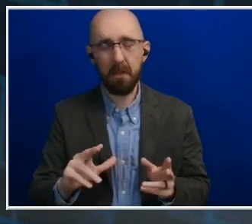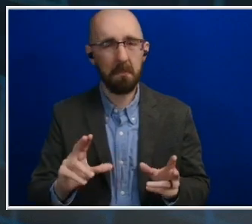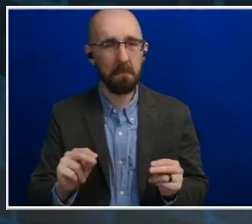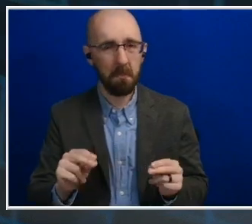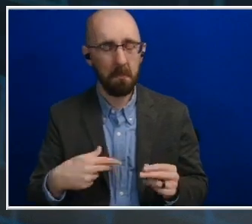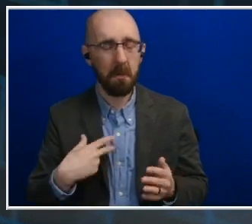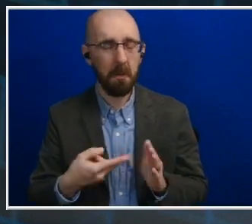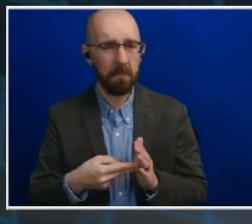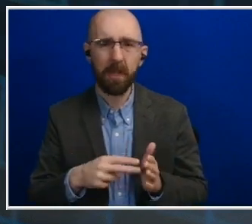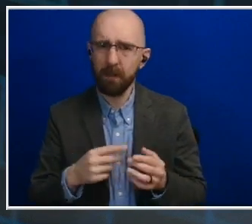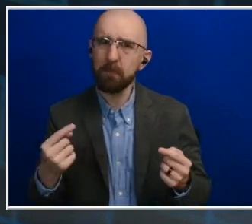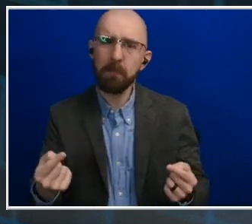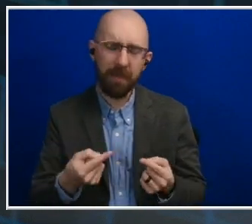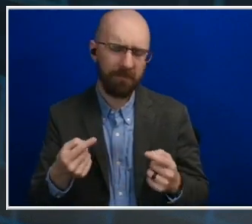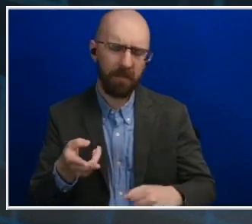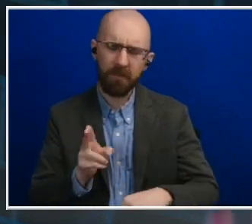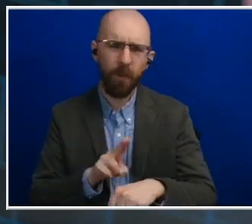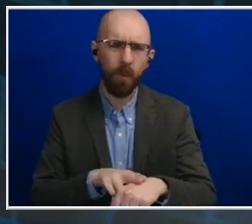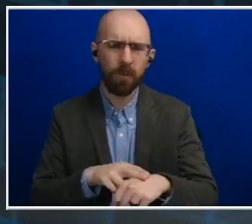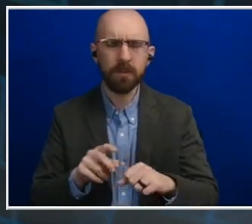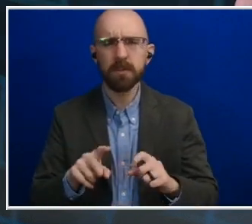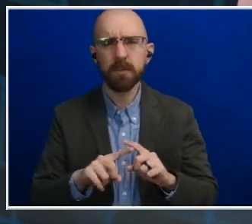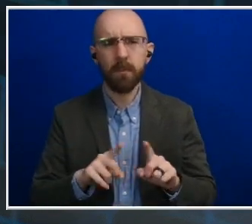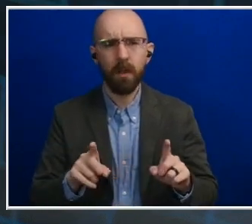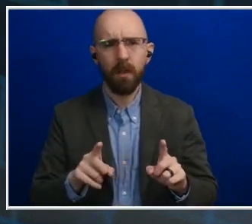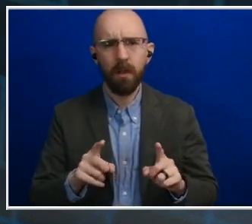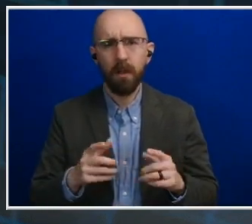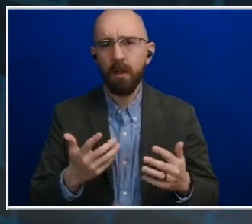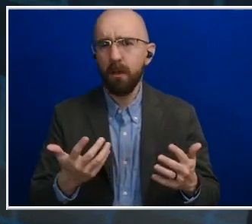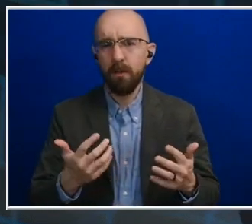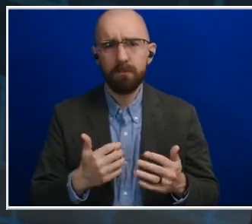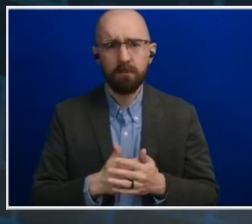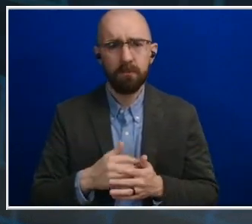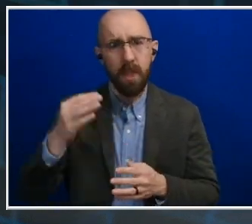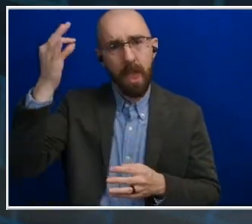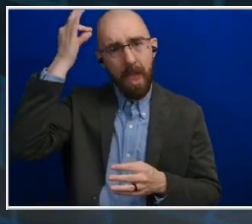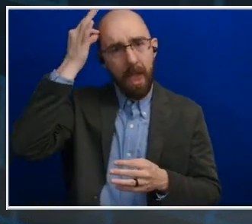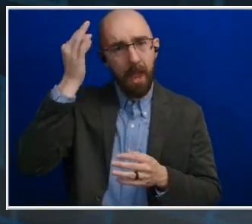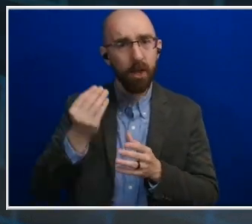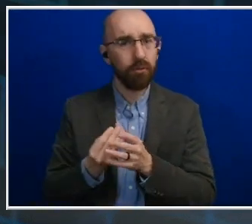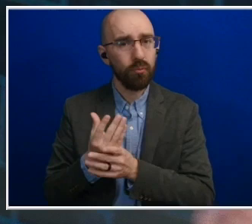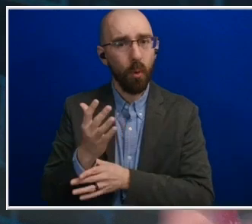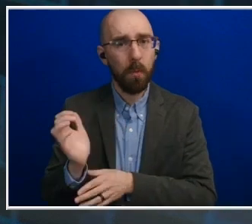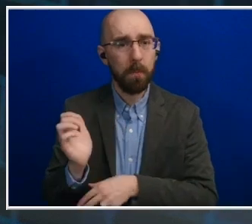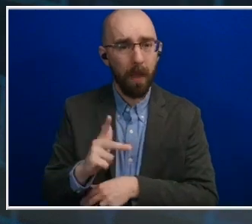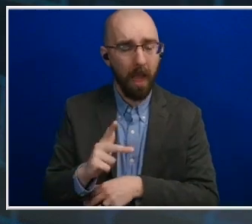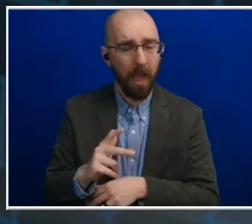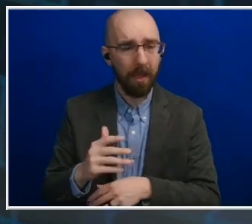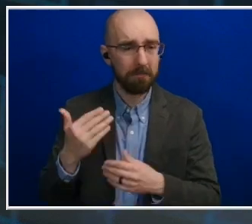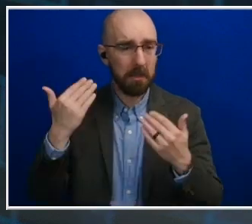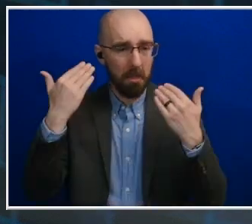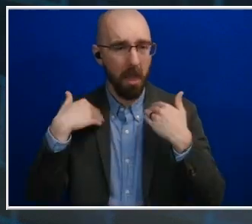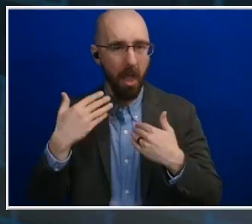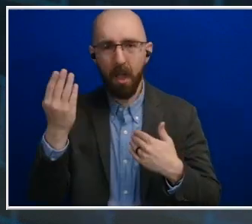of course, but hair's still growing back. It's pretty long now. You can't see it at this point,